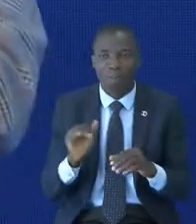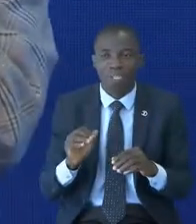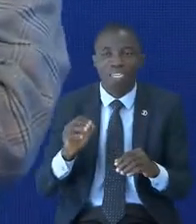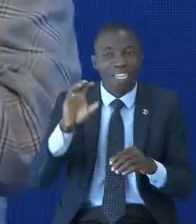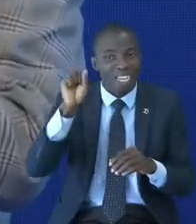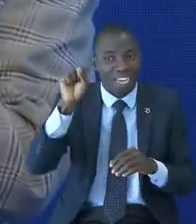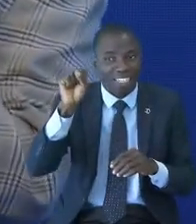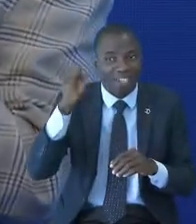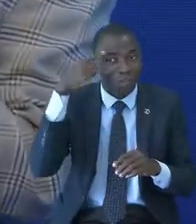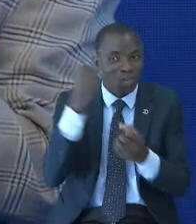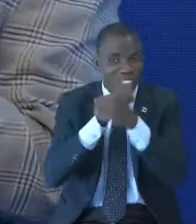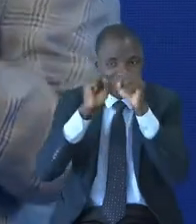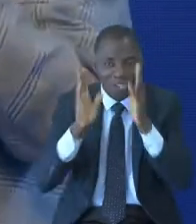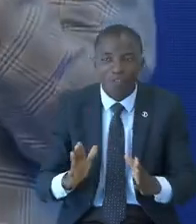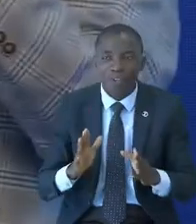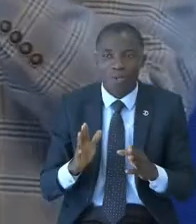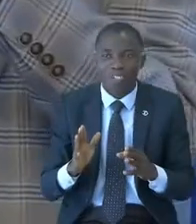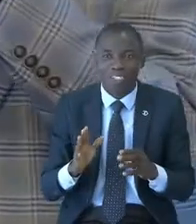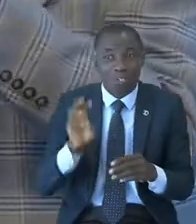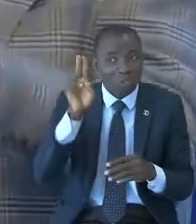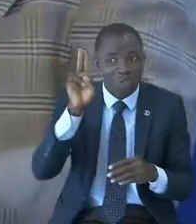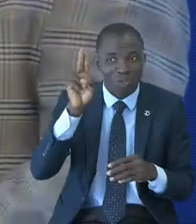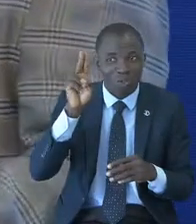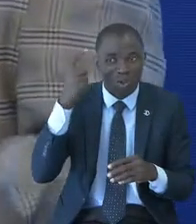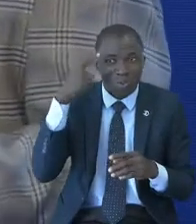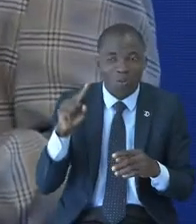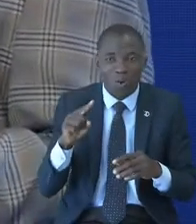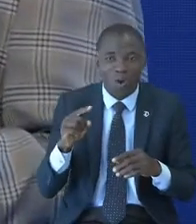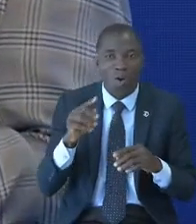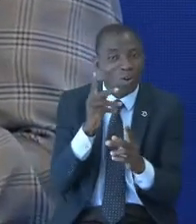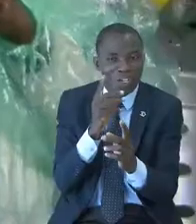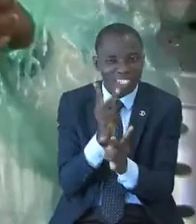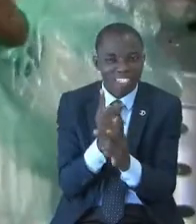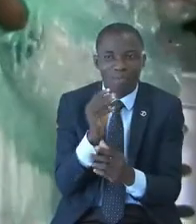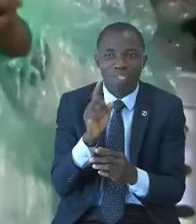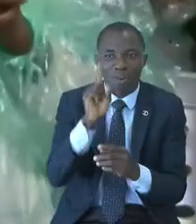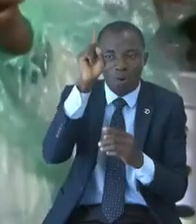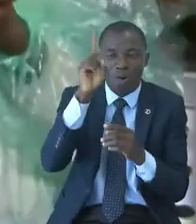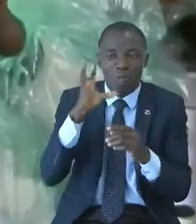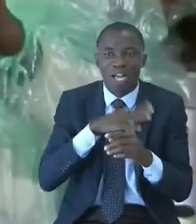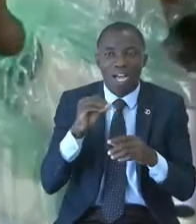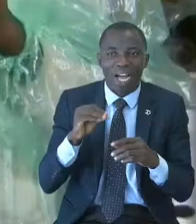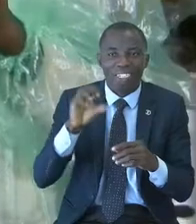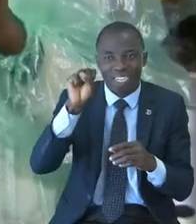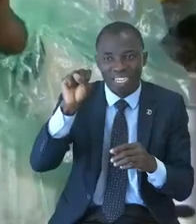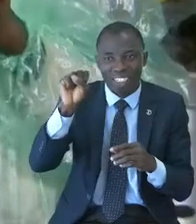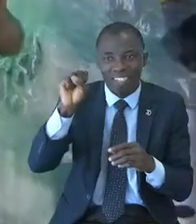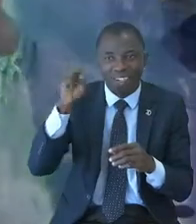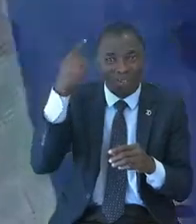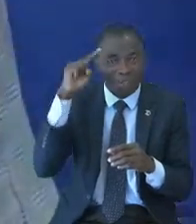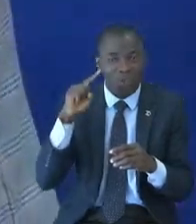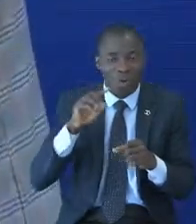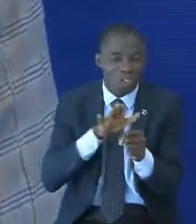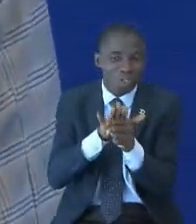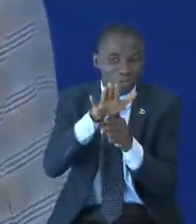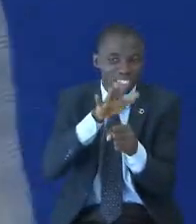S for savior. U for upholder. And S, your